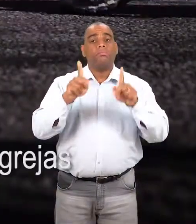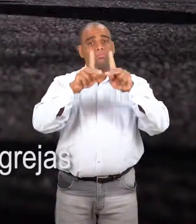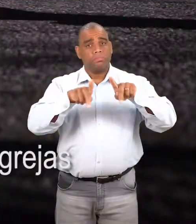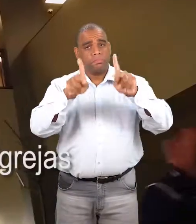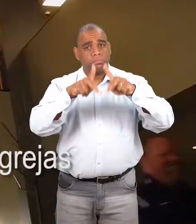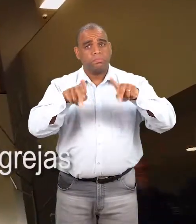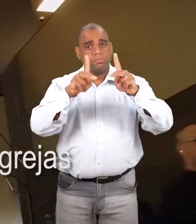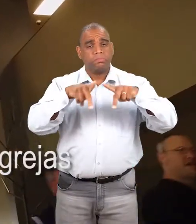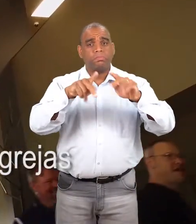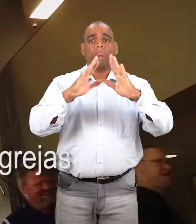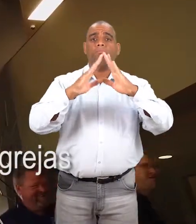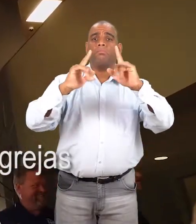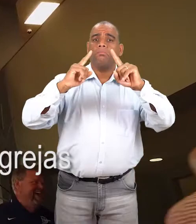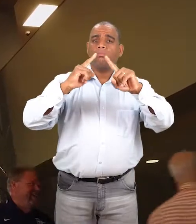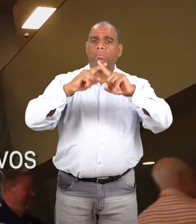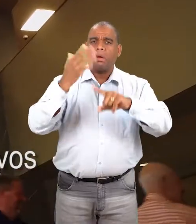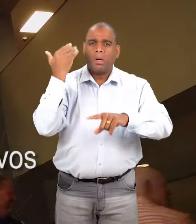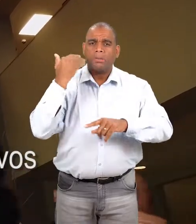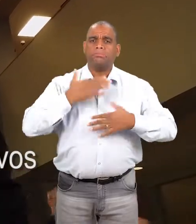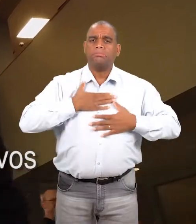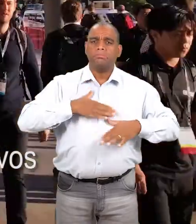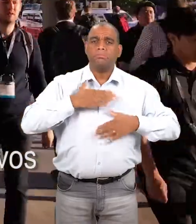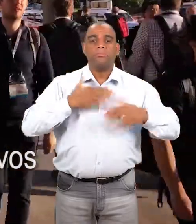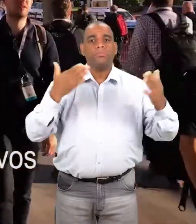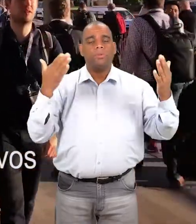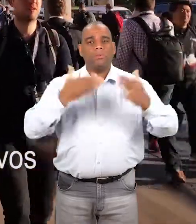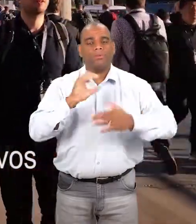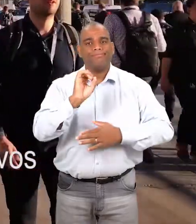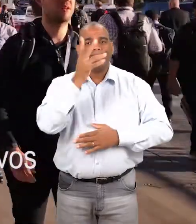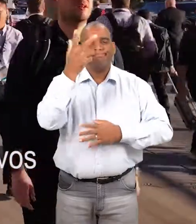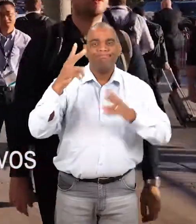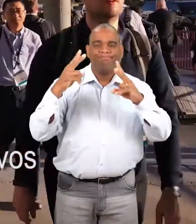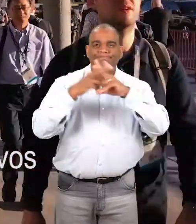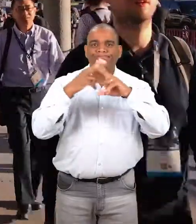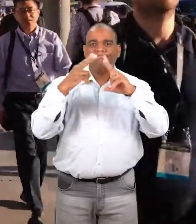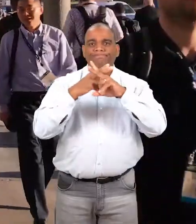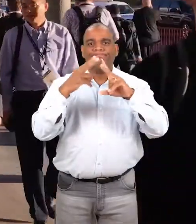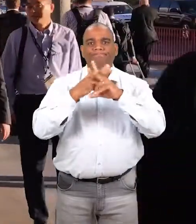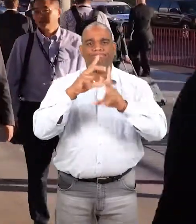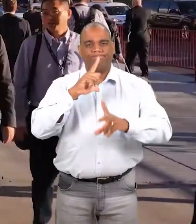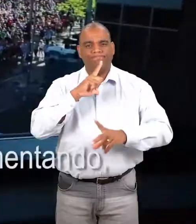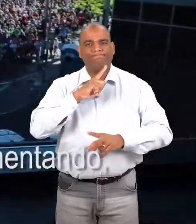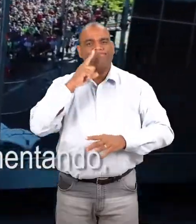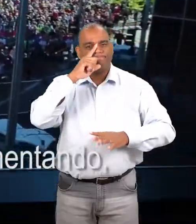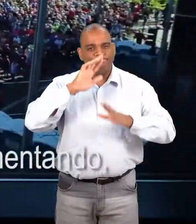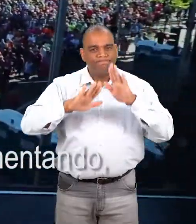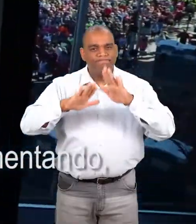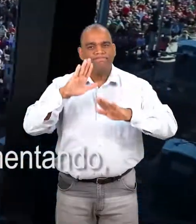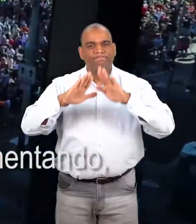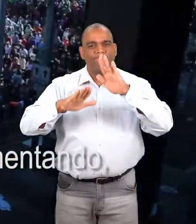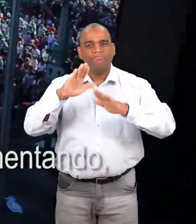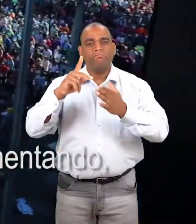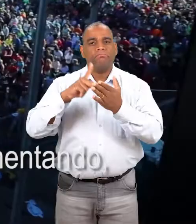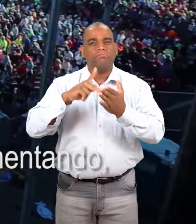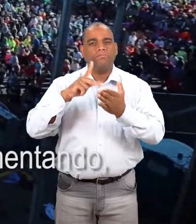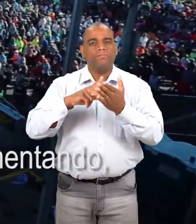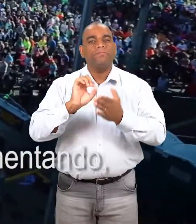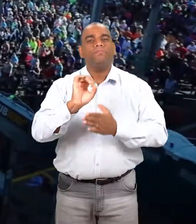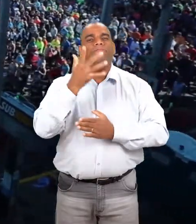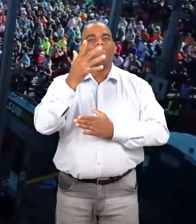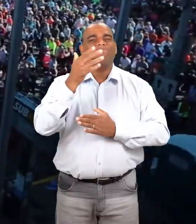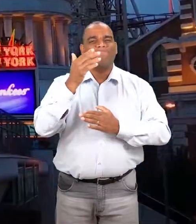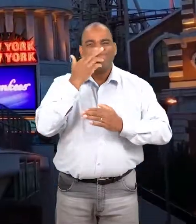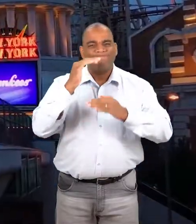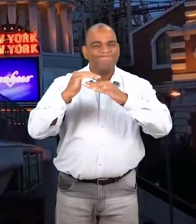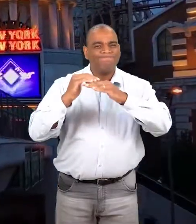shopping centers, and even houses of worship, have recently been targets of extreme violence. But even though extreme violence is increasing in